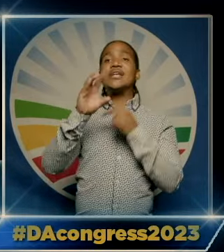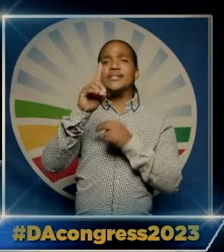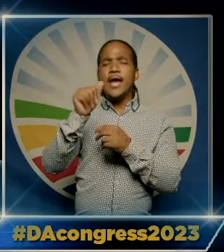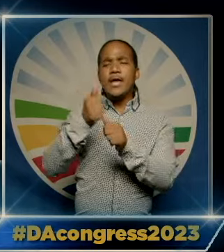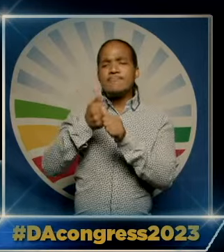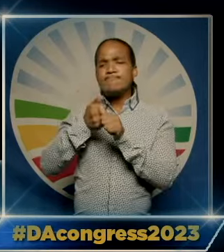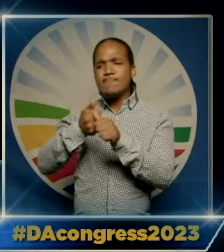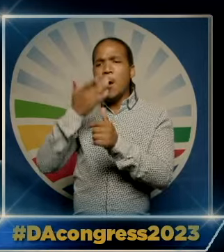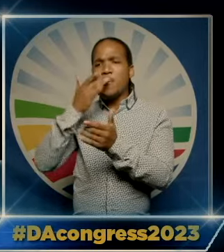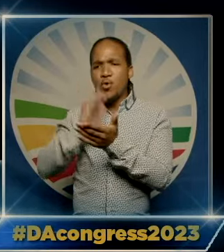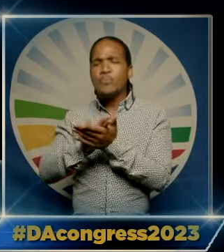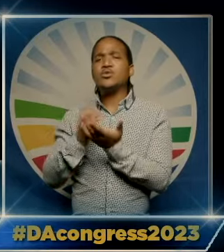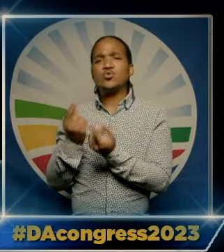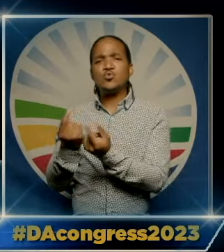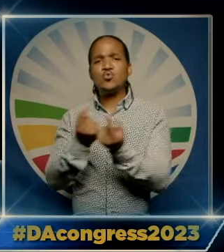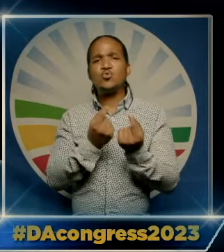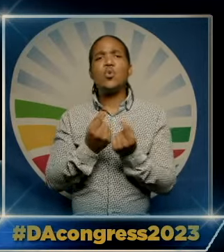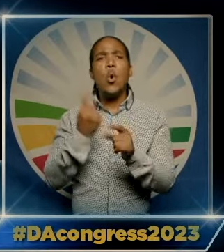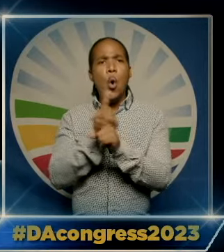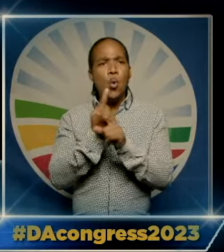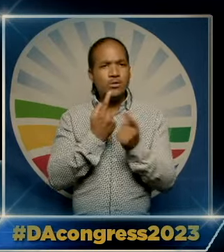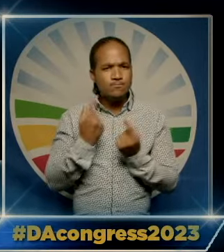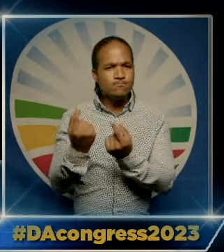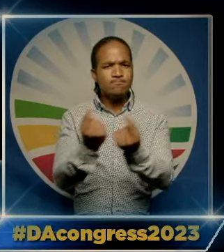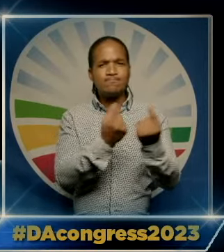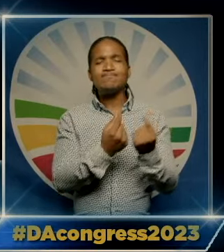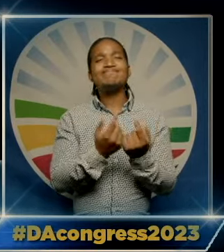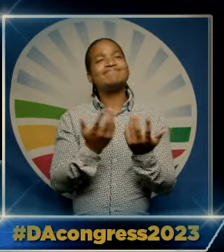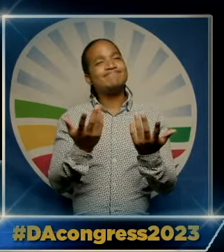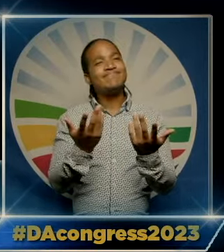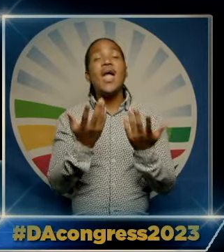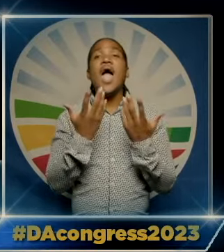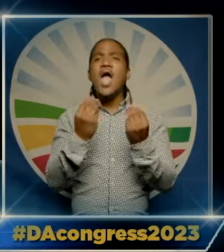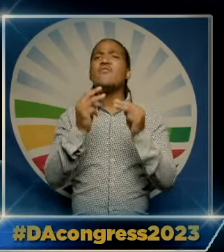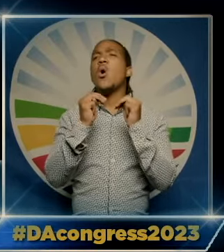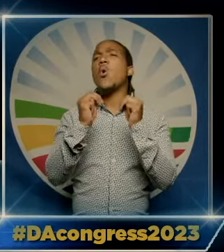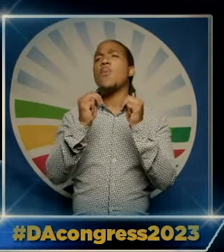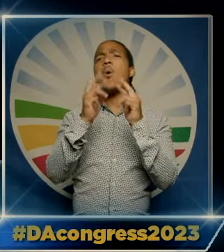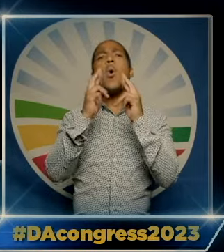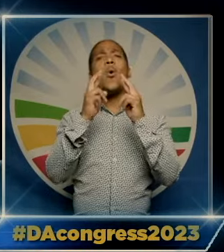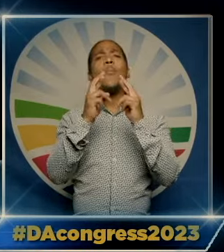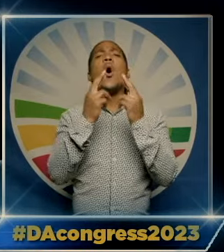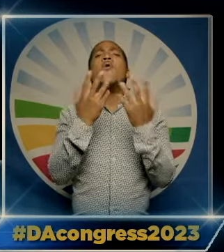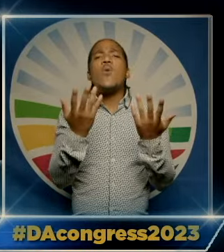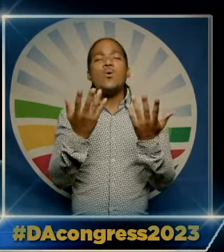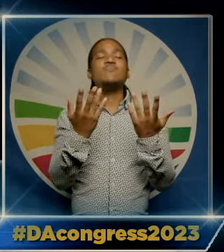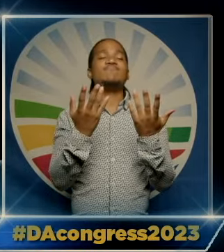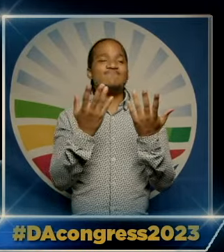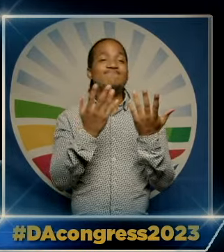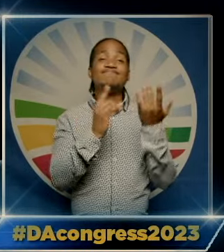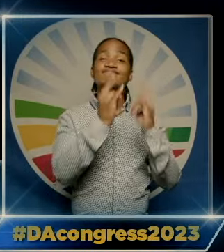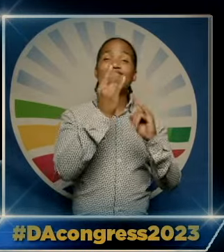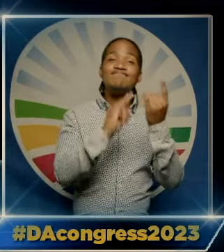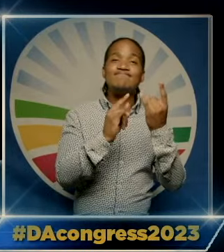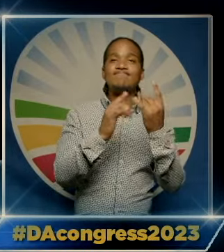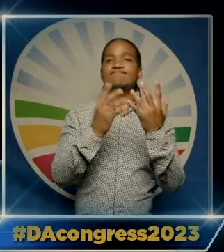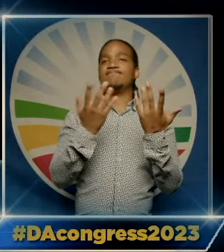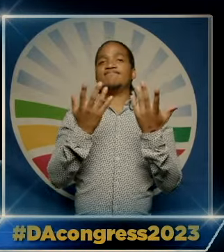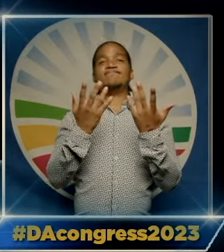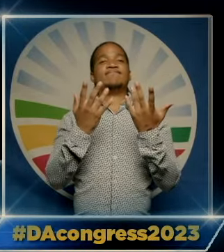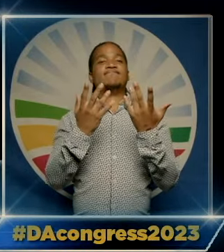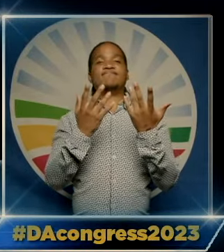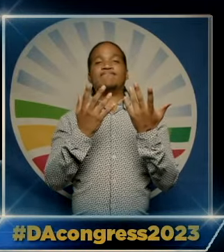we get things done. There is hope for our cities, towns, villages, across